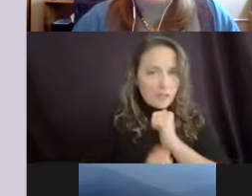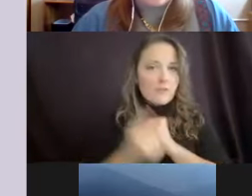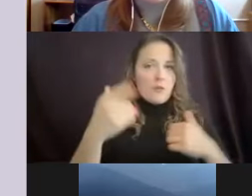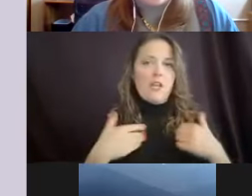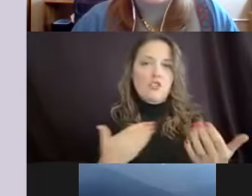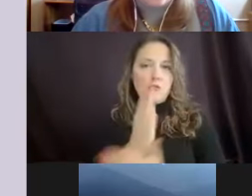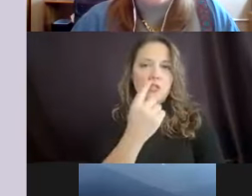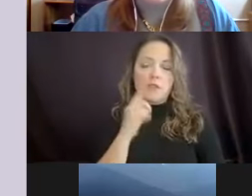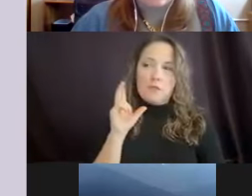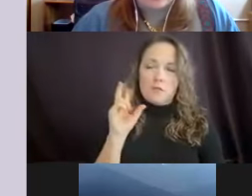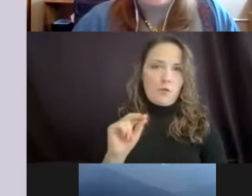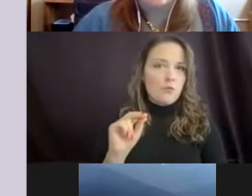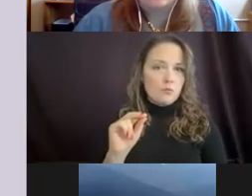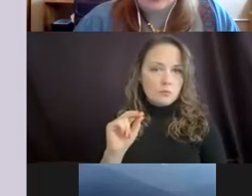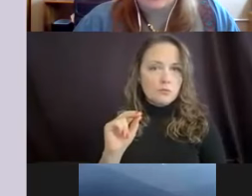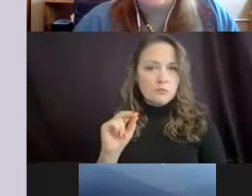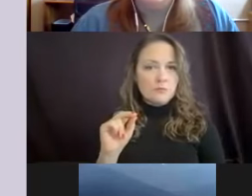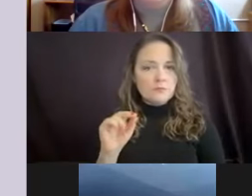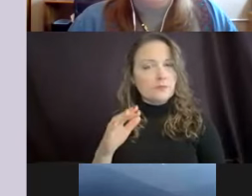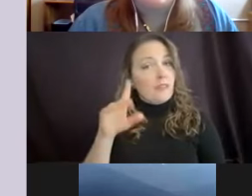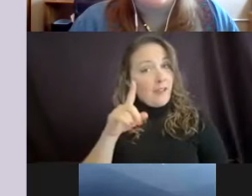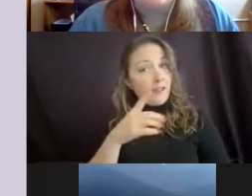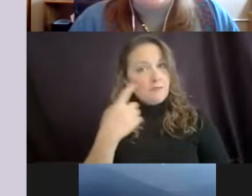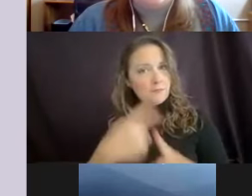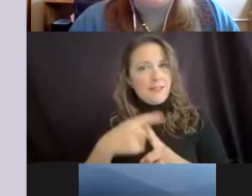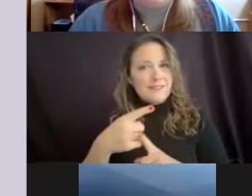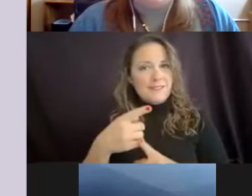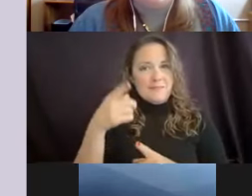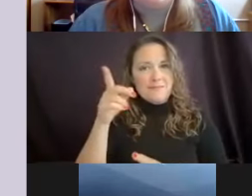have the right to have that no respected as well.